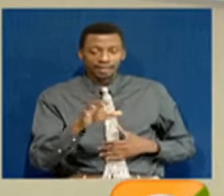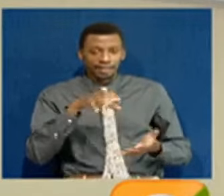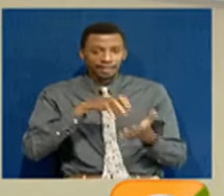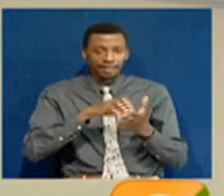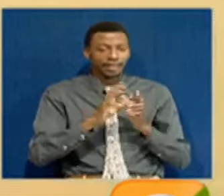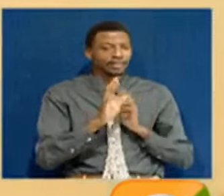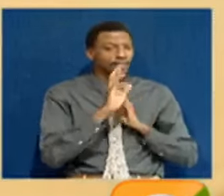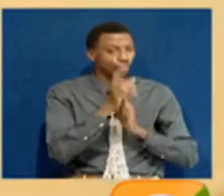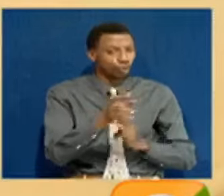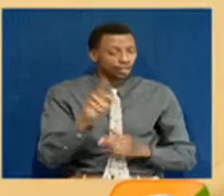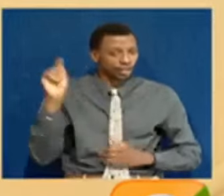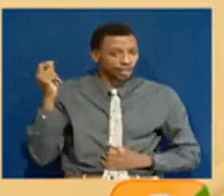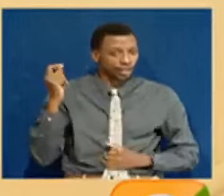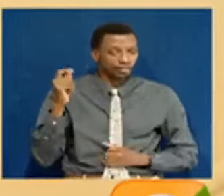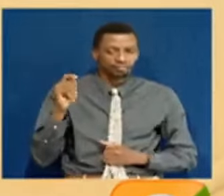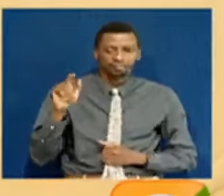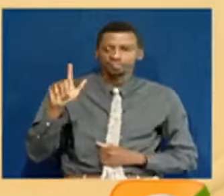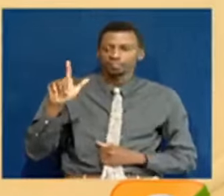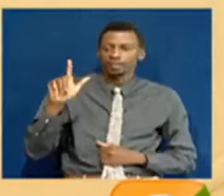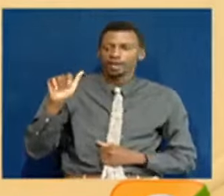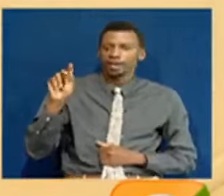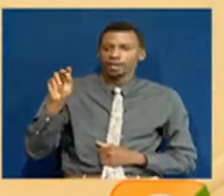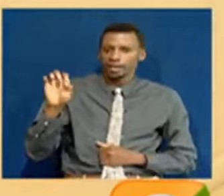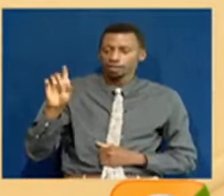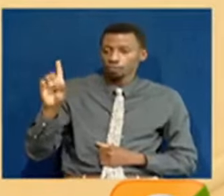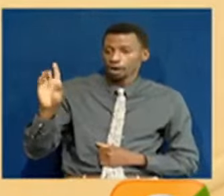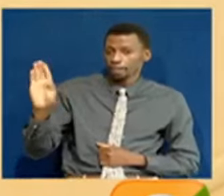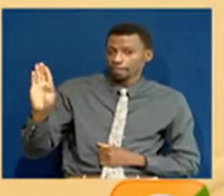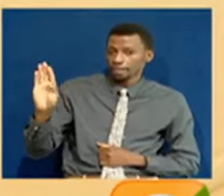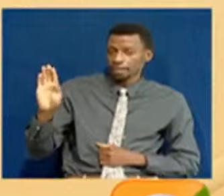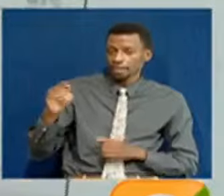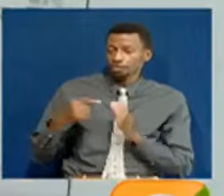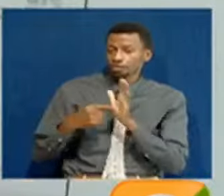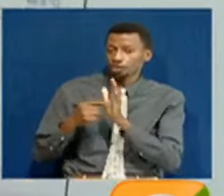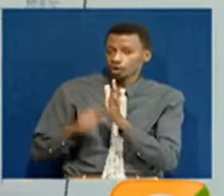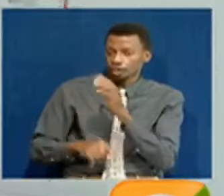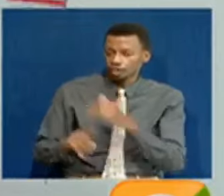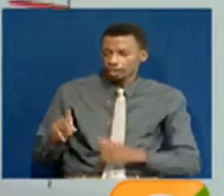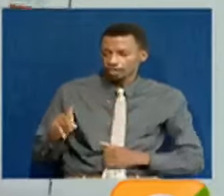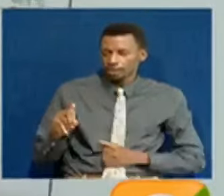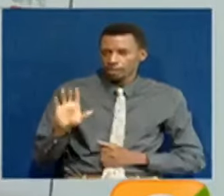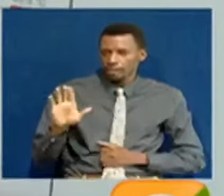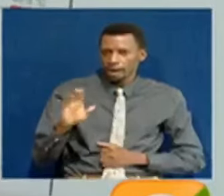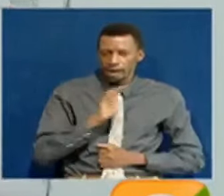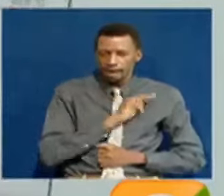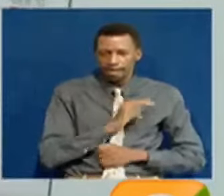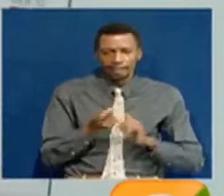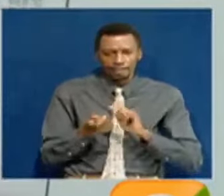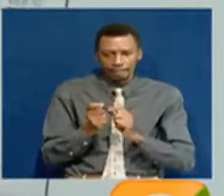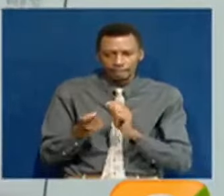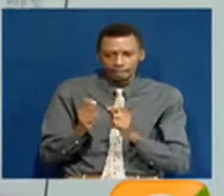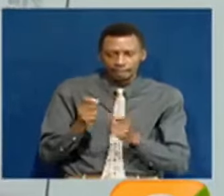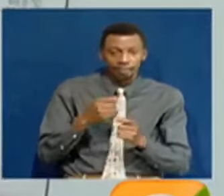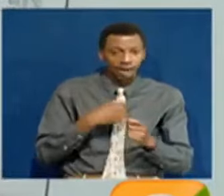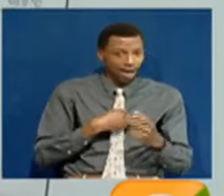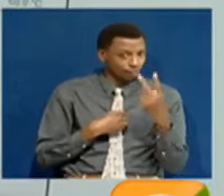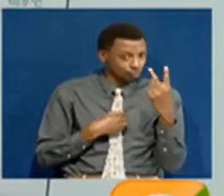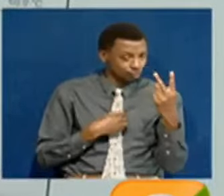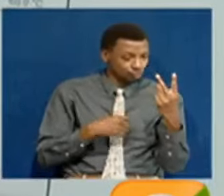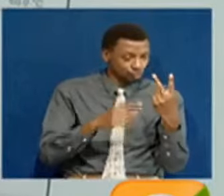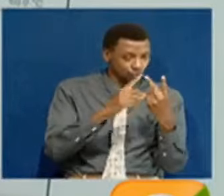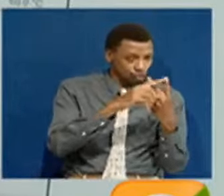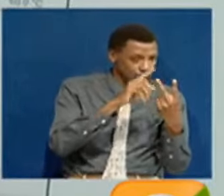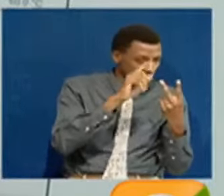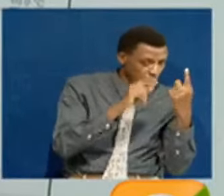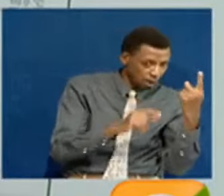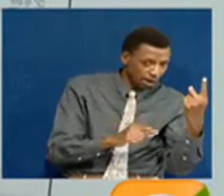clade 1B, which is an indication of a virus that is changing in nature. There are two variants of Mpox, clade 1 and 2, but